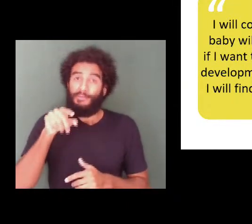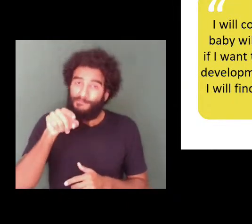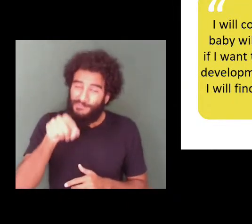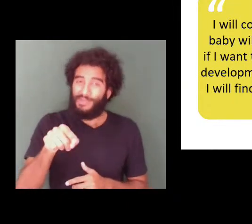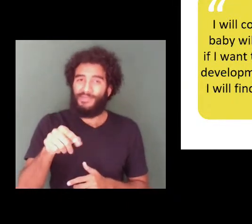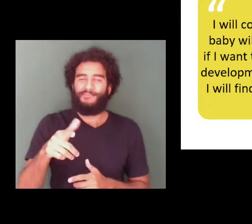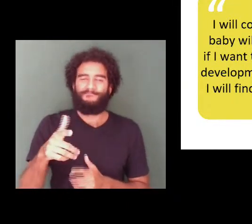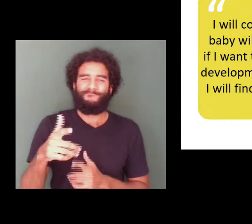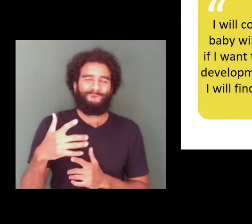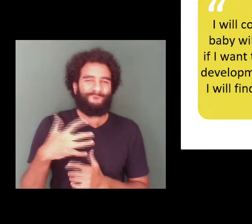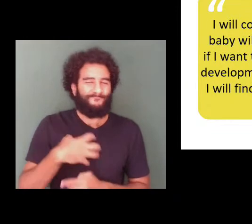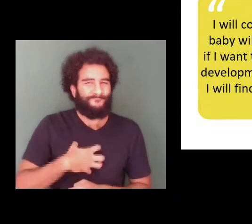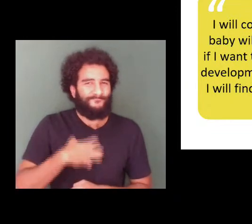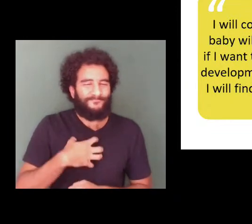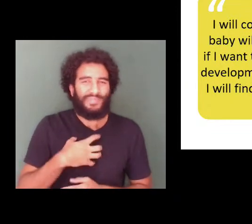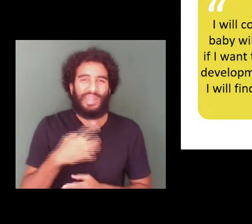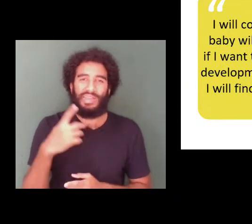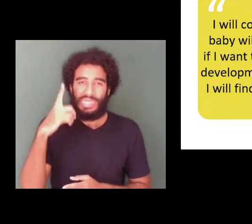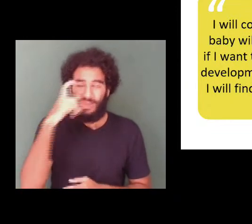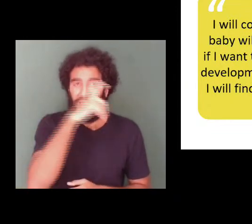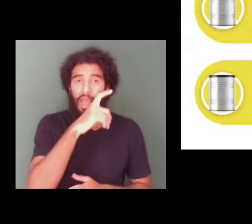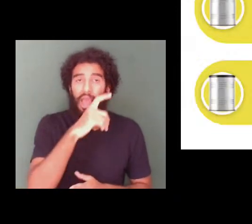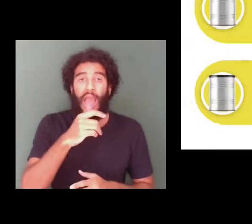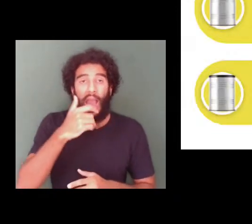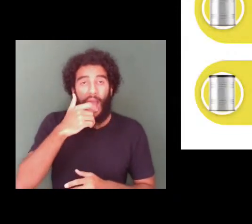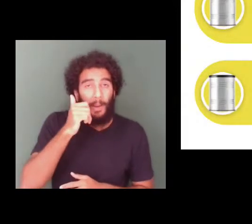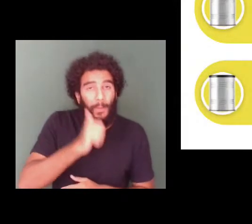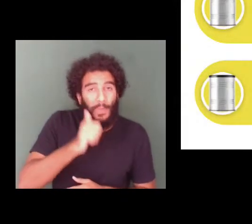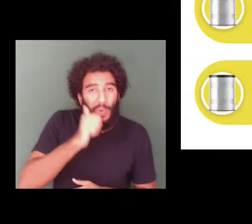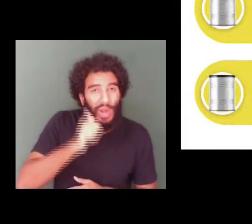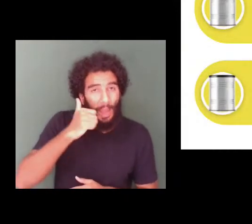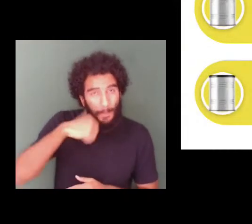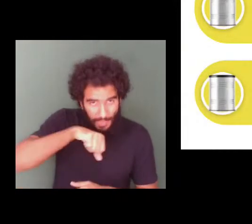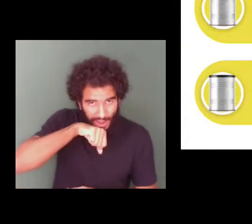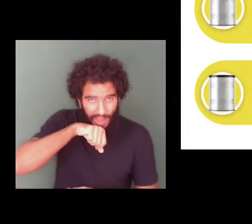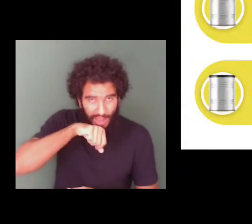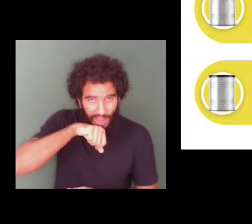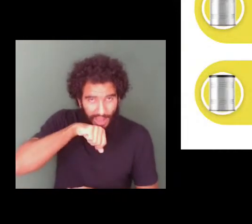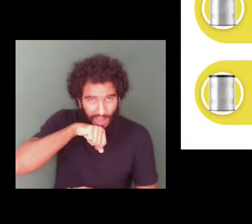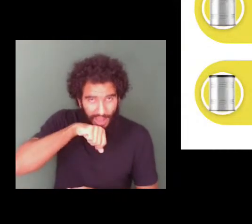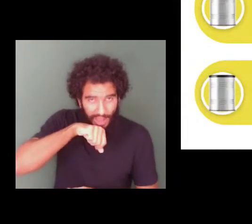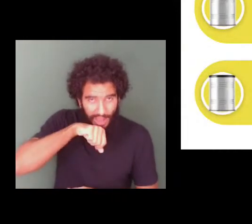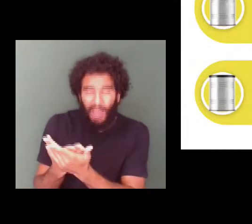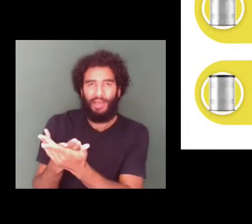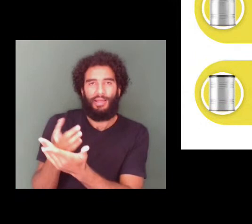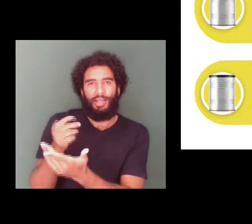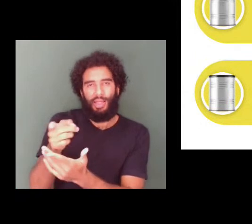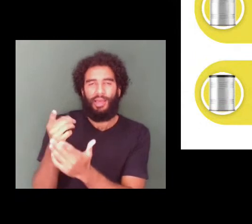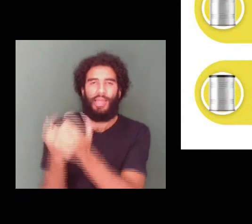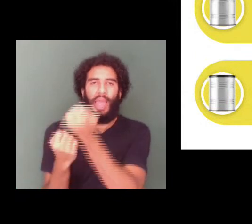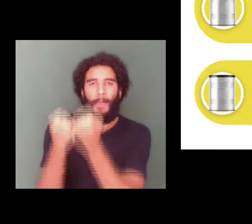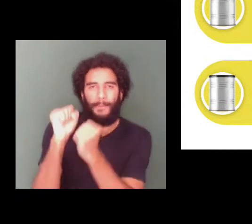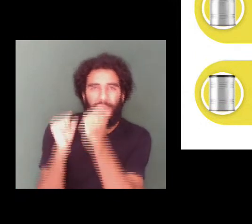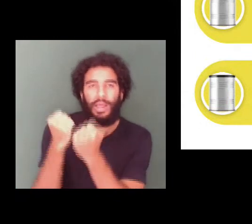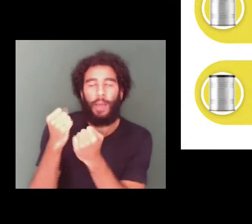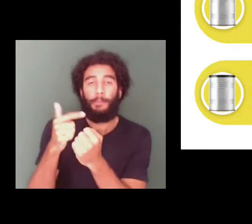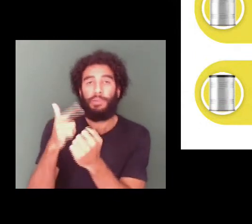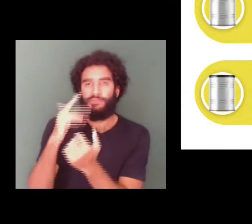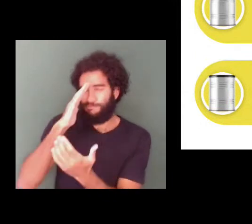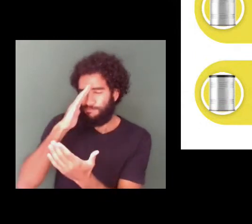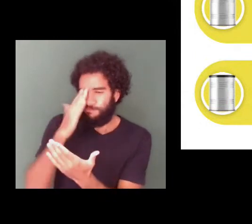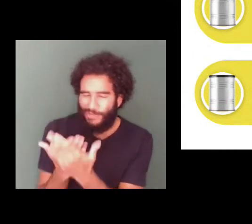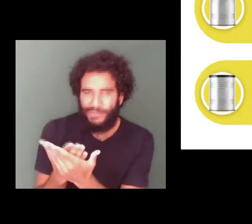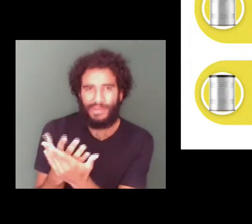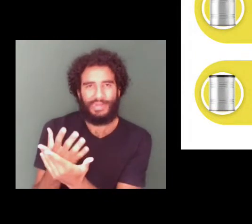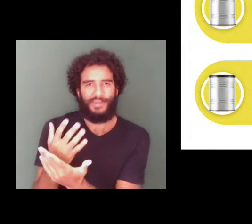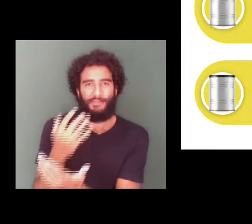to the companies because of the kinds of advertising they've seen. They're also building on targeting health